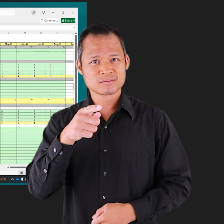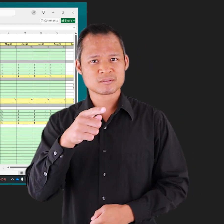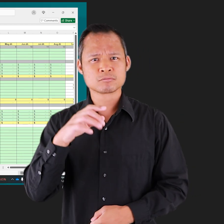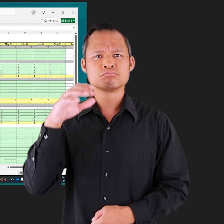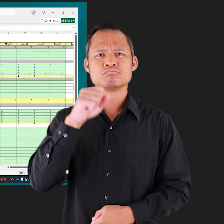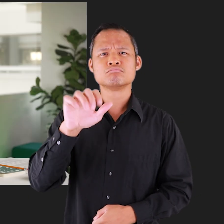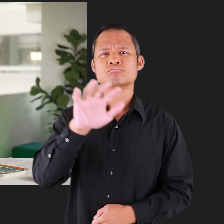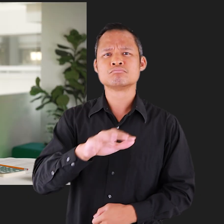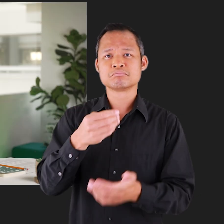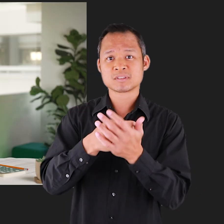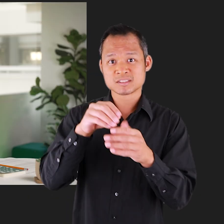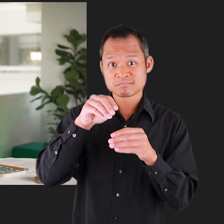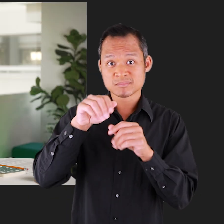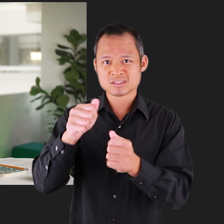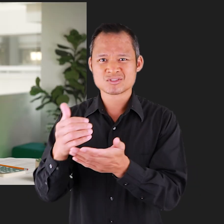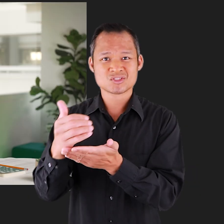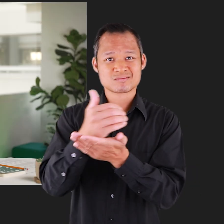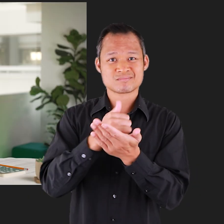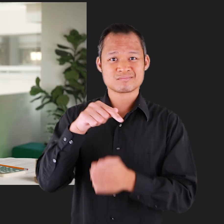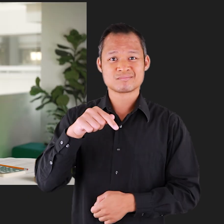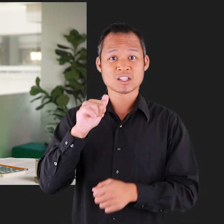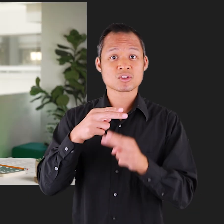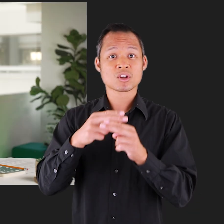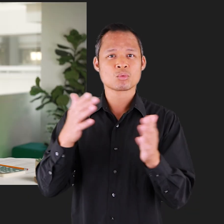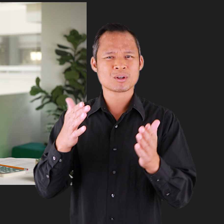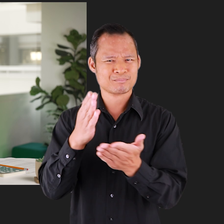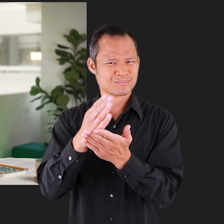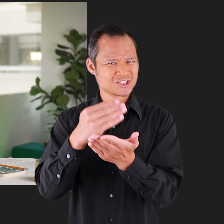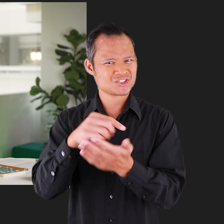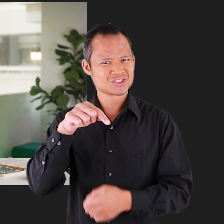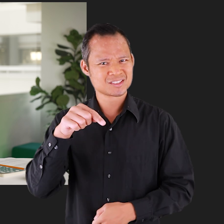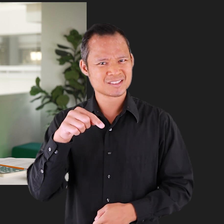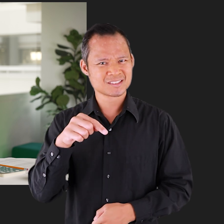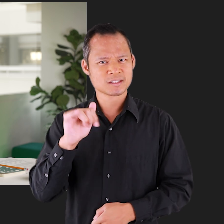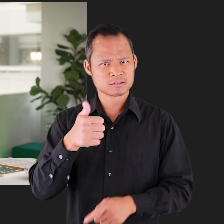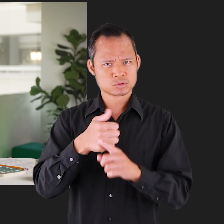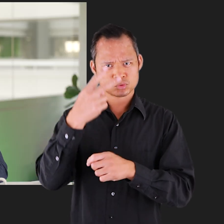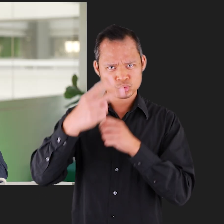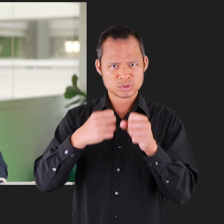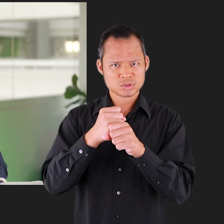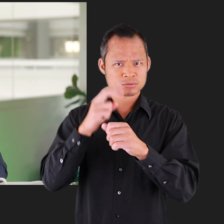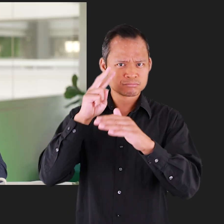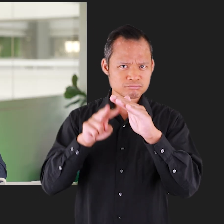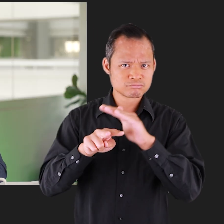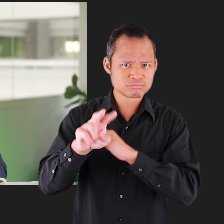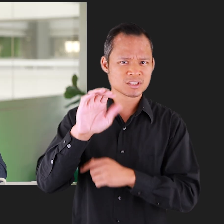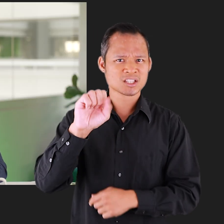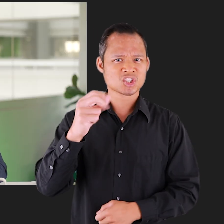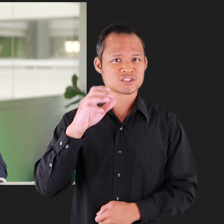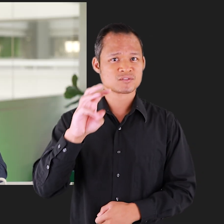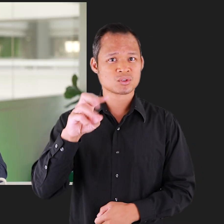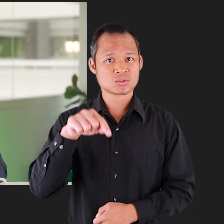money coming out of the business. It's another word for budgeting. We use a 2-year cash flow projection. I will take you through the